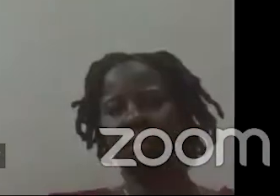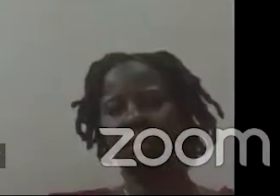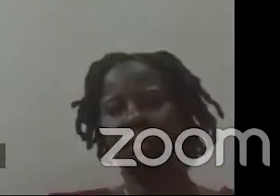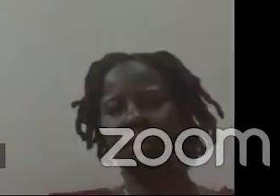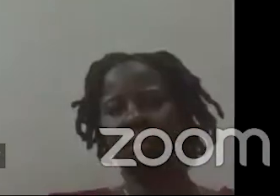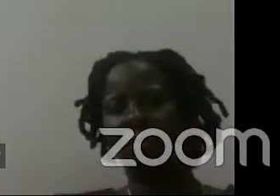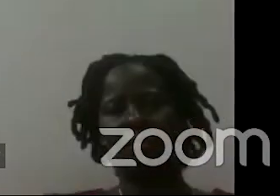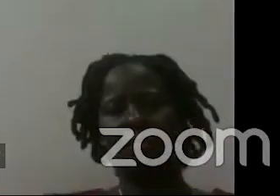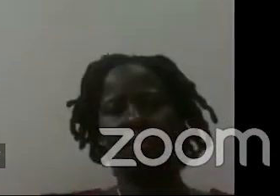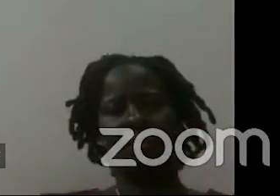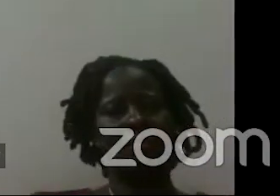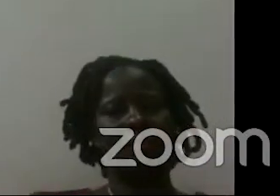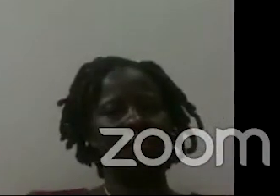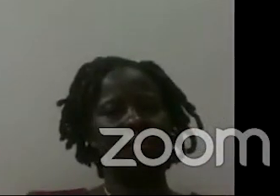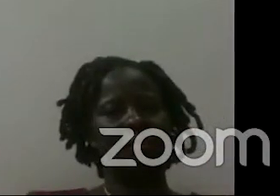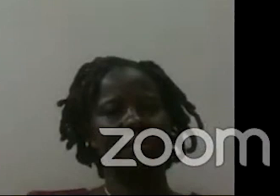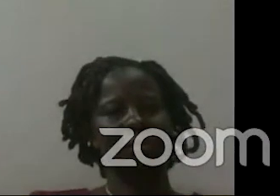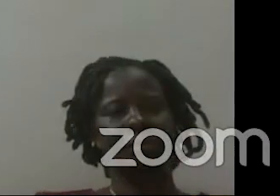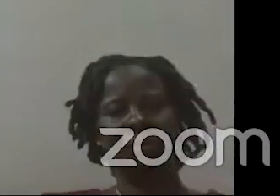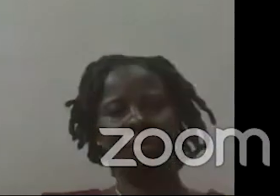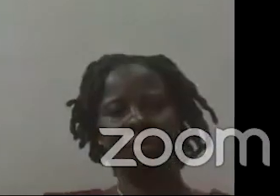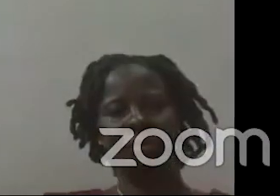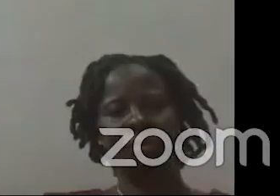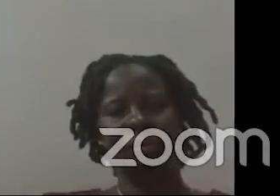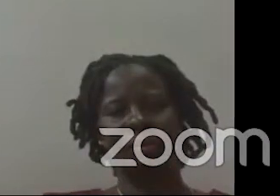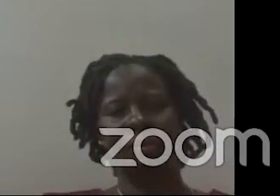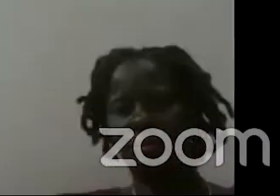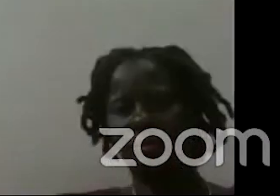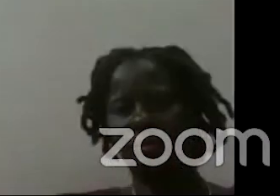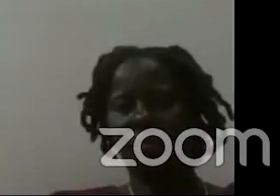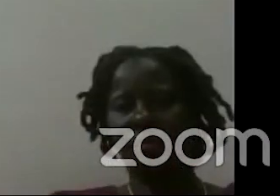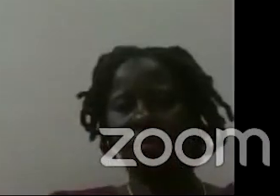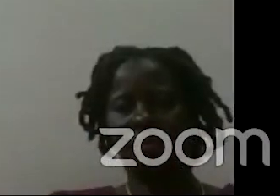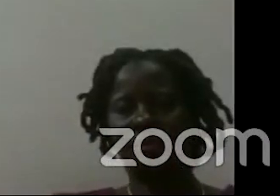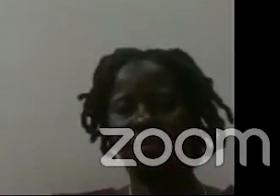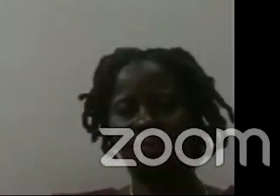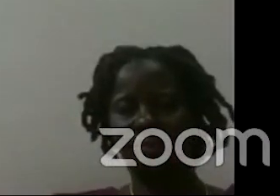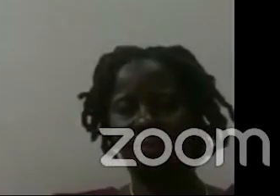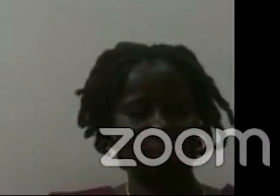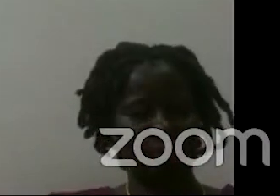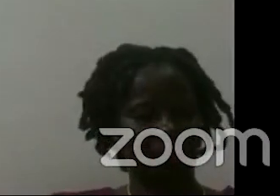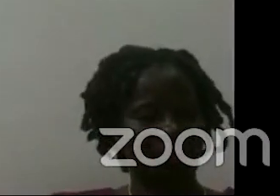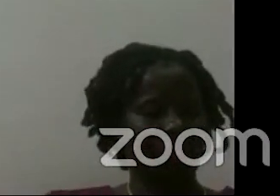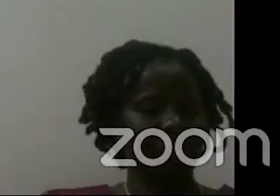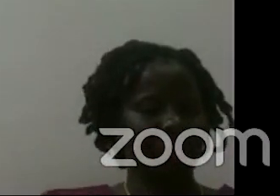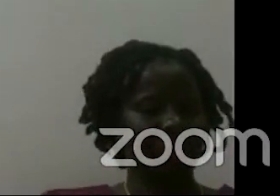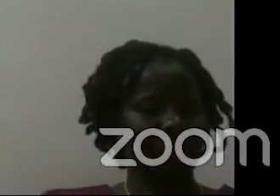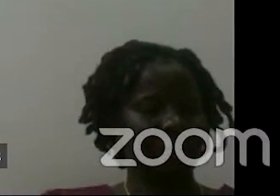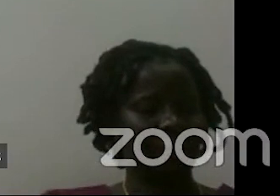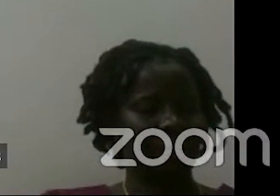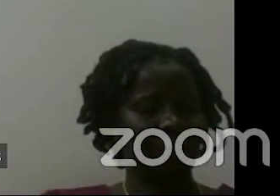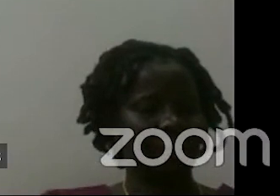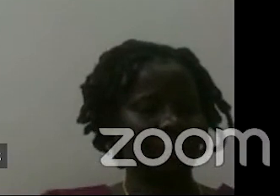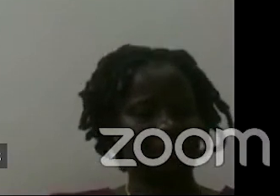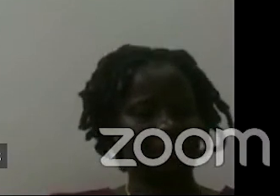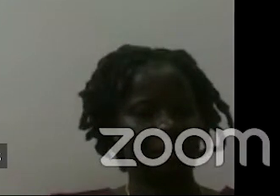others. I have live examples where women have empowered others. My